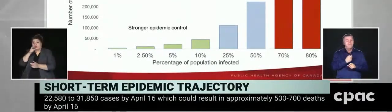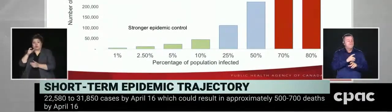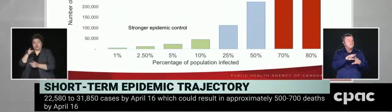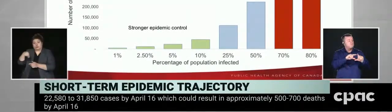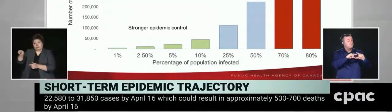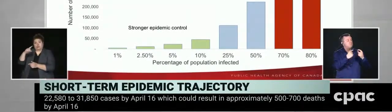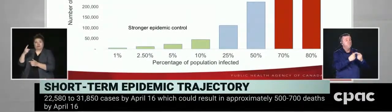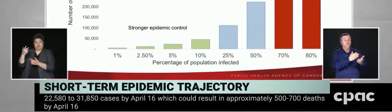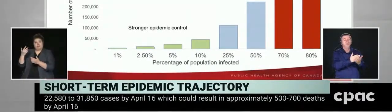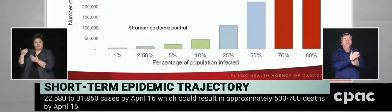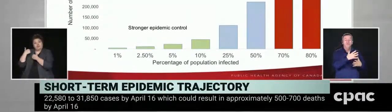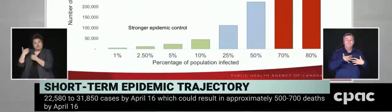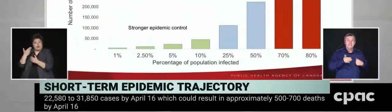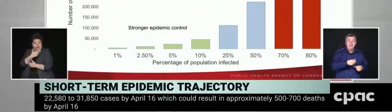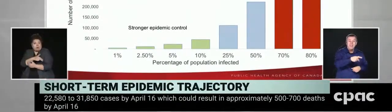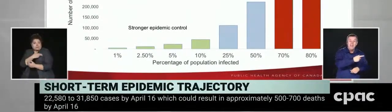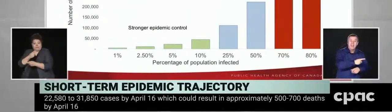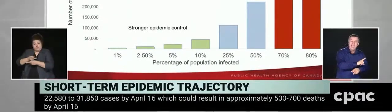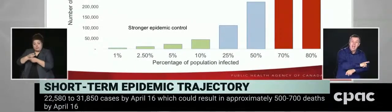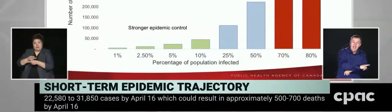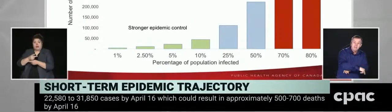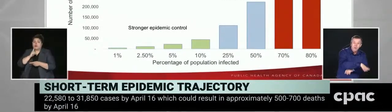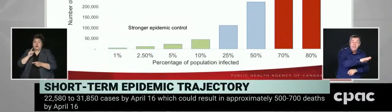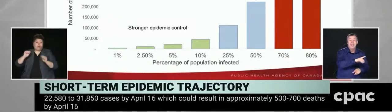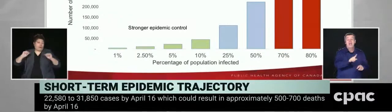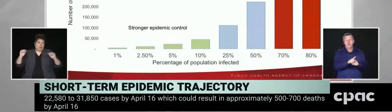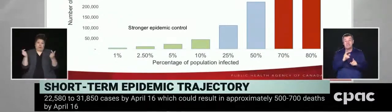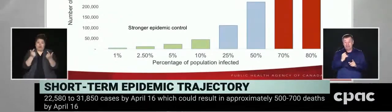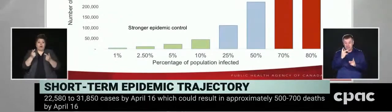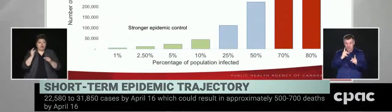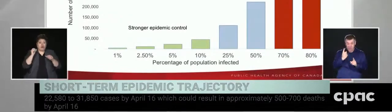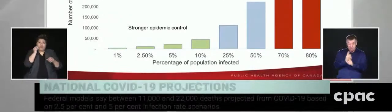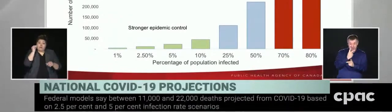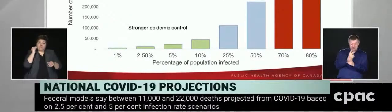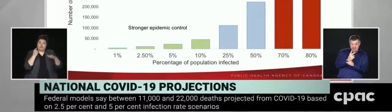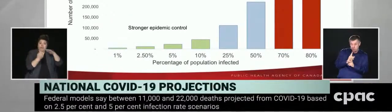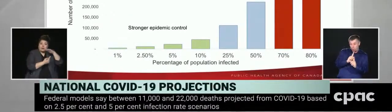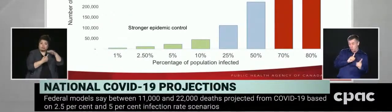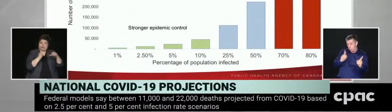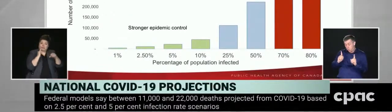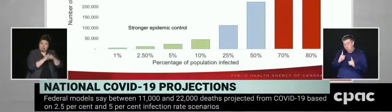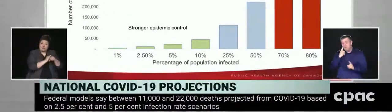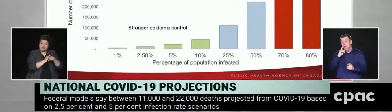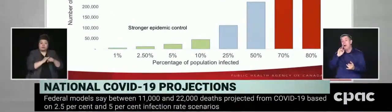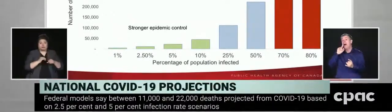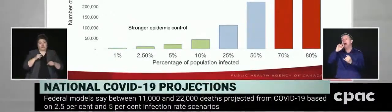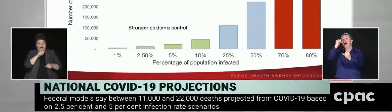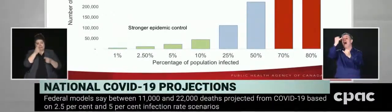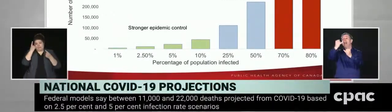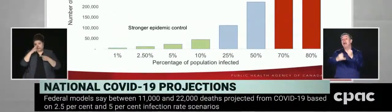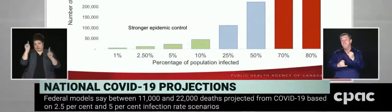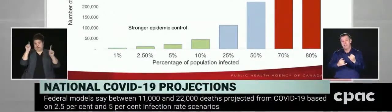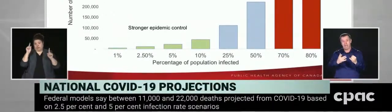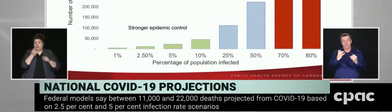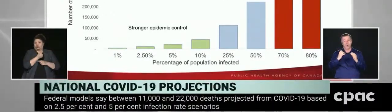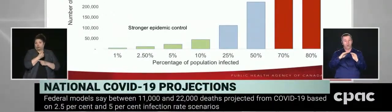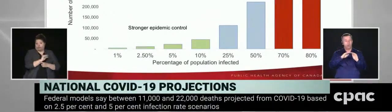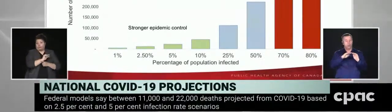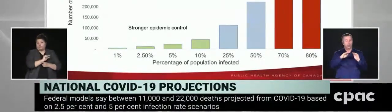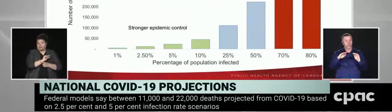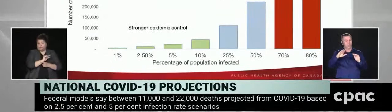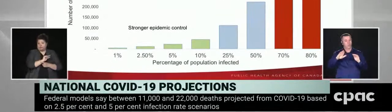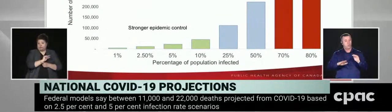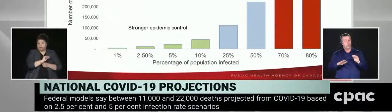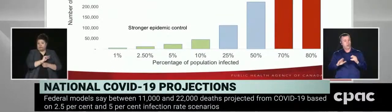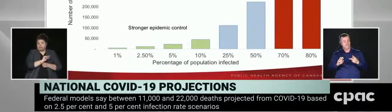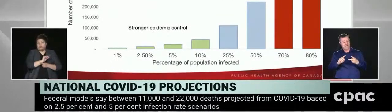practicing physical distancing, will ultimately determine whether we can remain in this best case scenario and ensure that our health